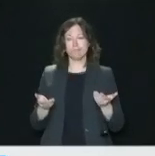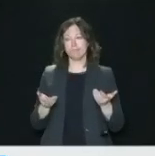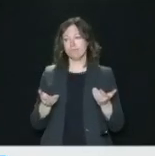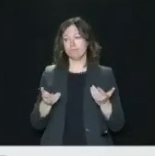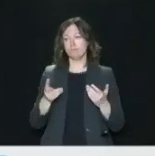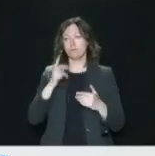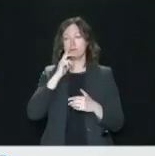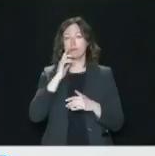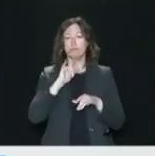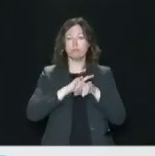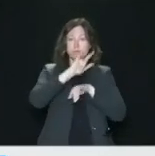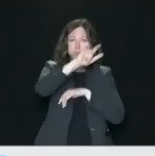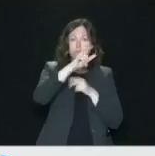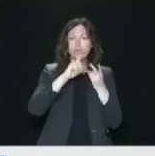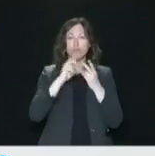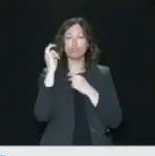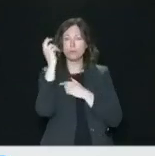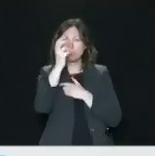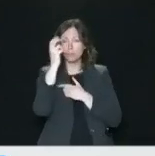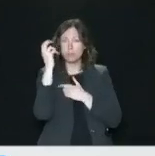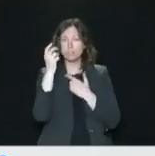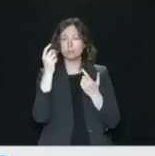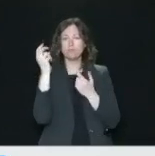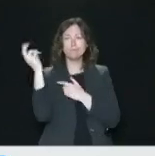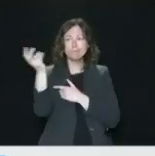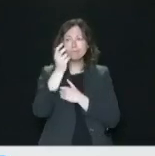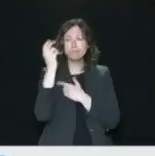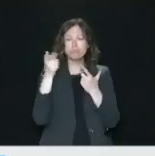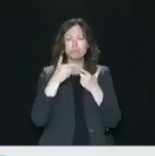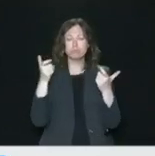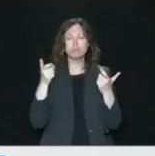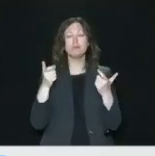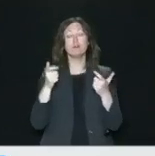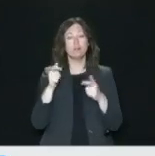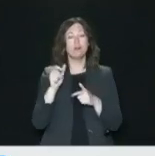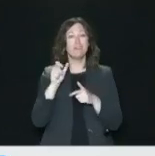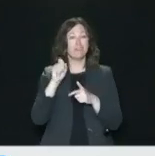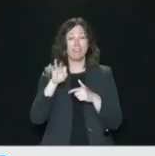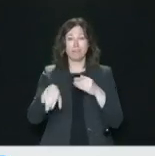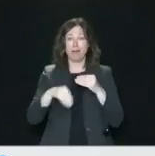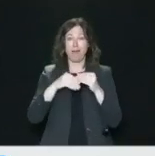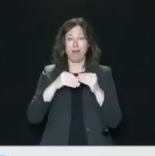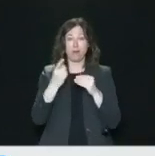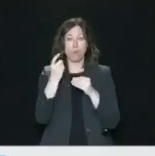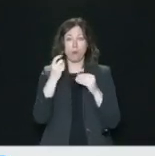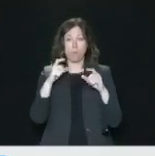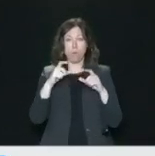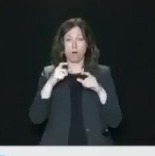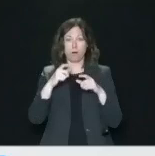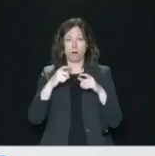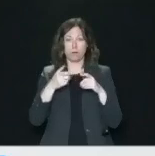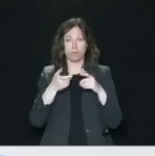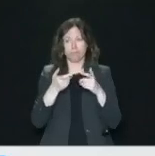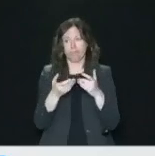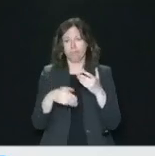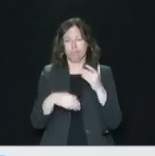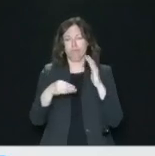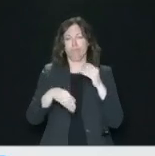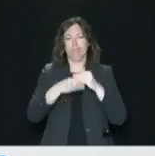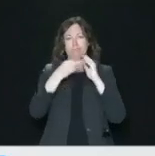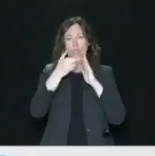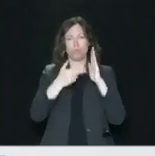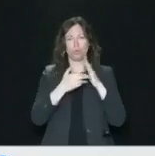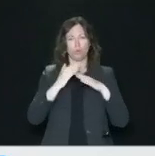And so what is the science telling you? Because I think most Canadians can relate to knowing someone who's